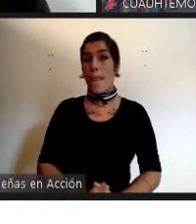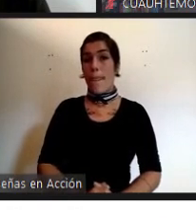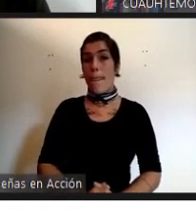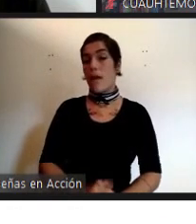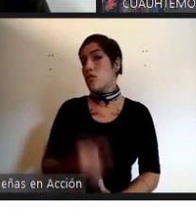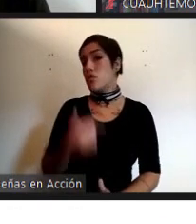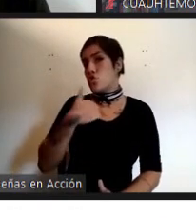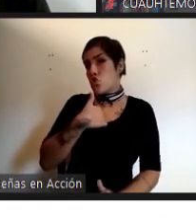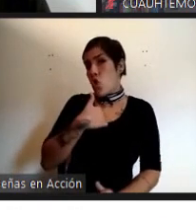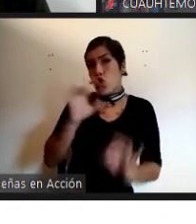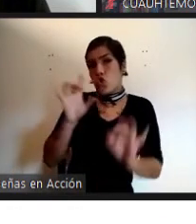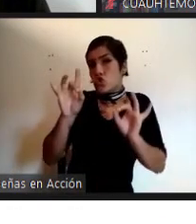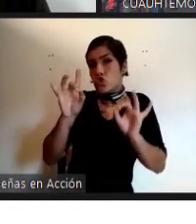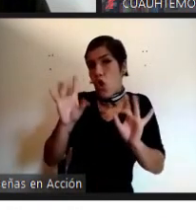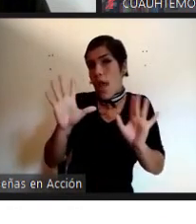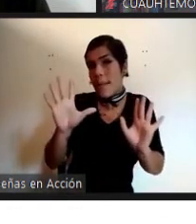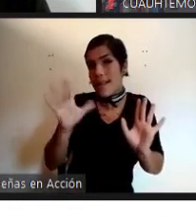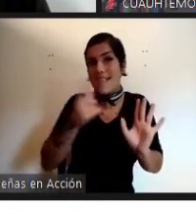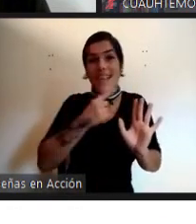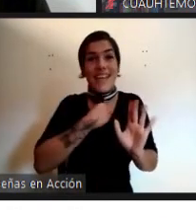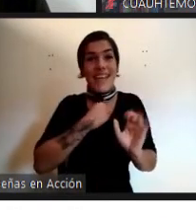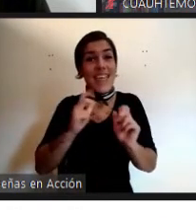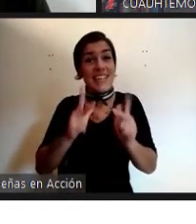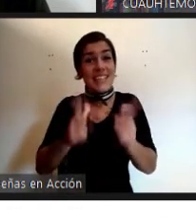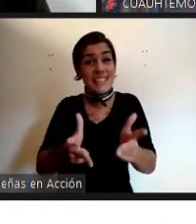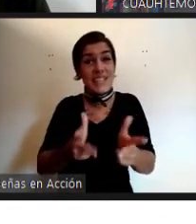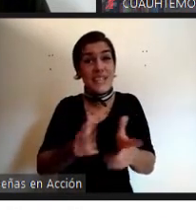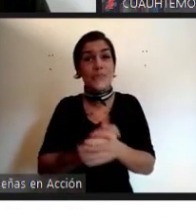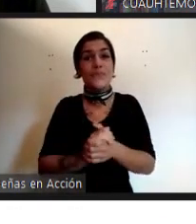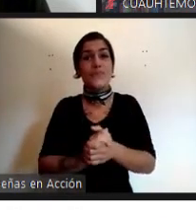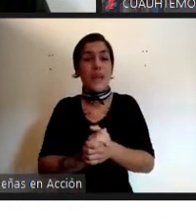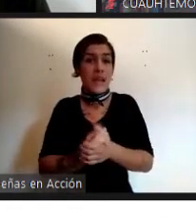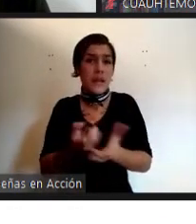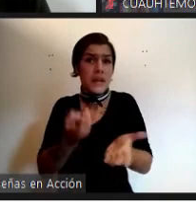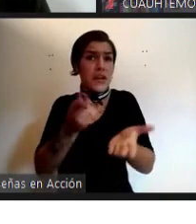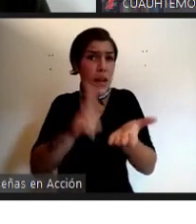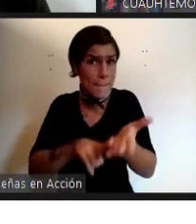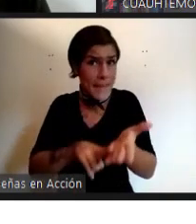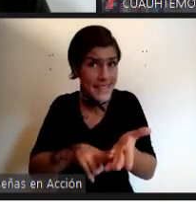I just wanted to go back on to the issue